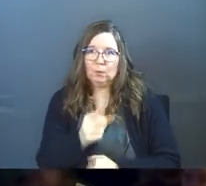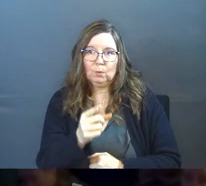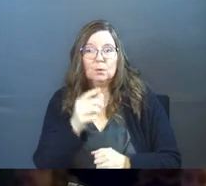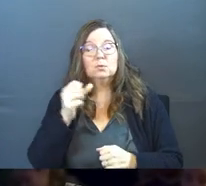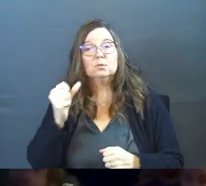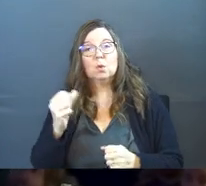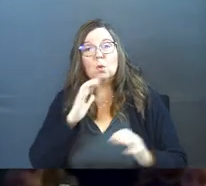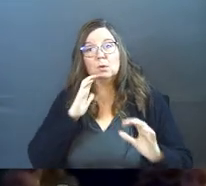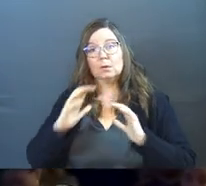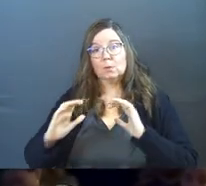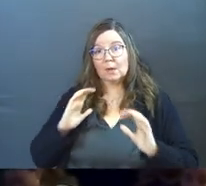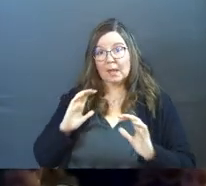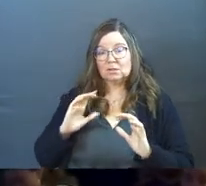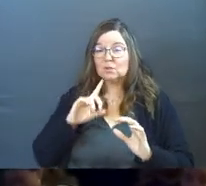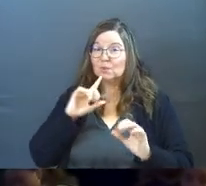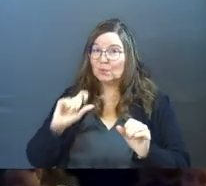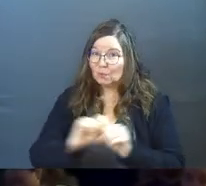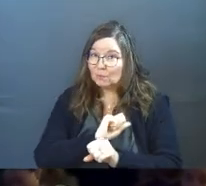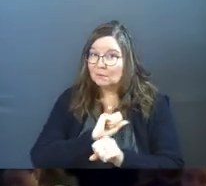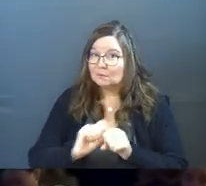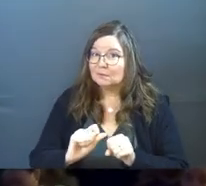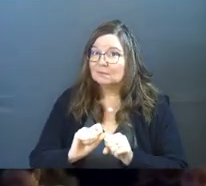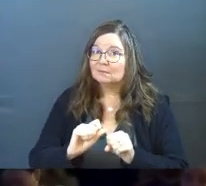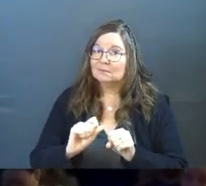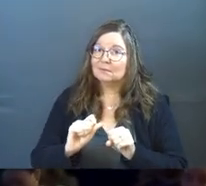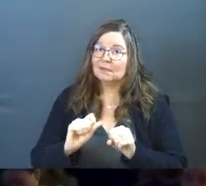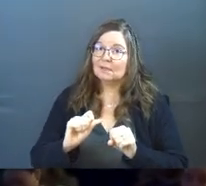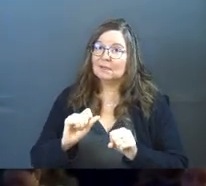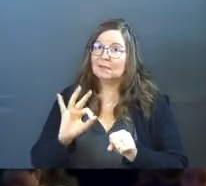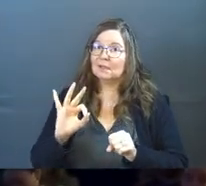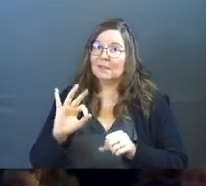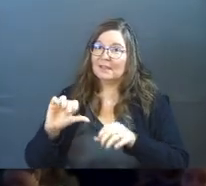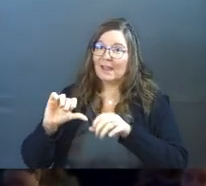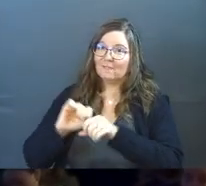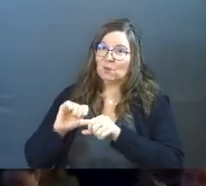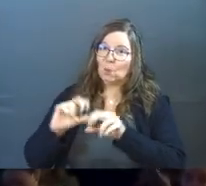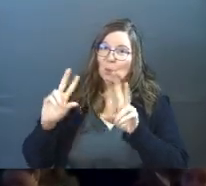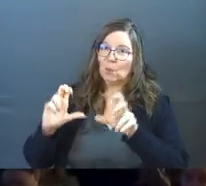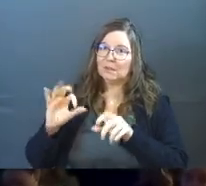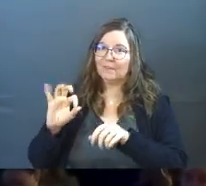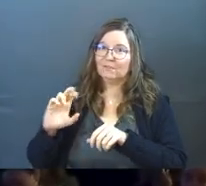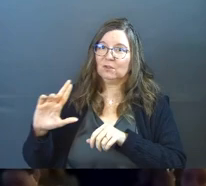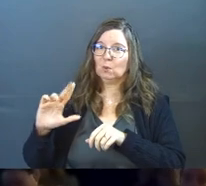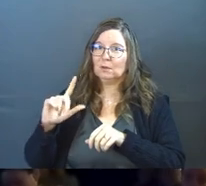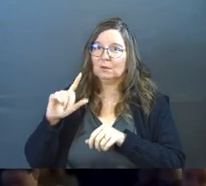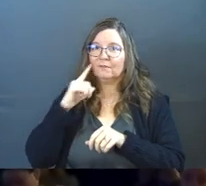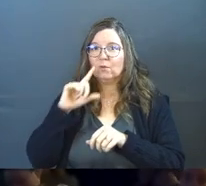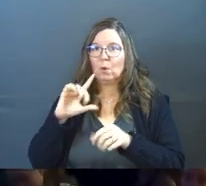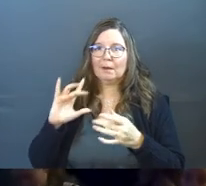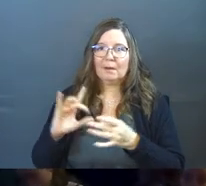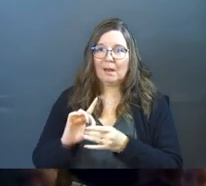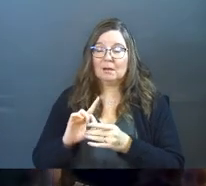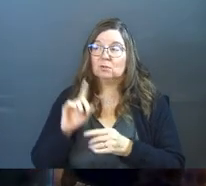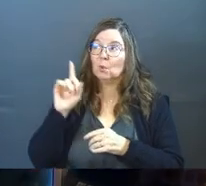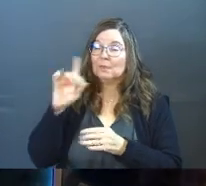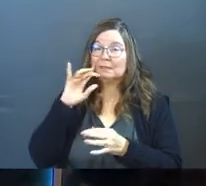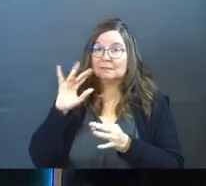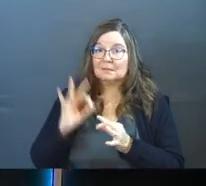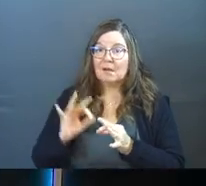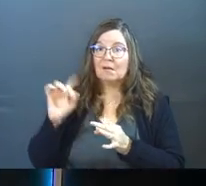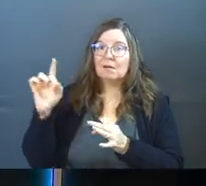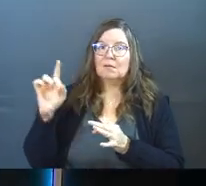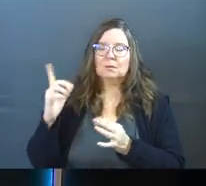so communication really is the fuel for connection, right? So not only did he